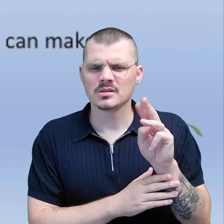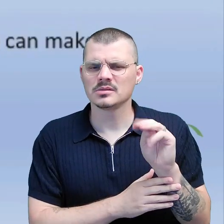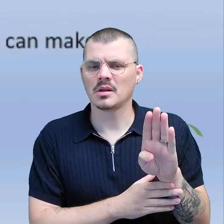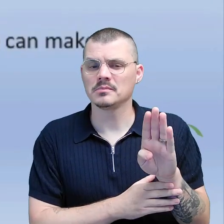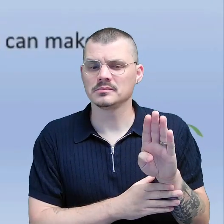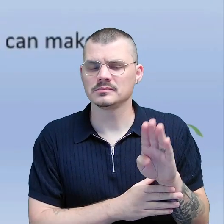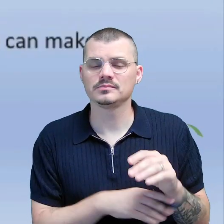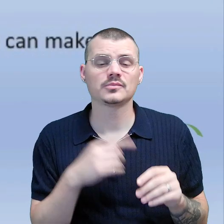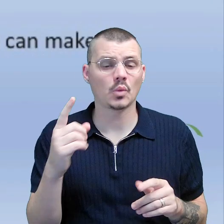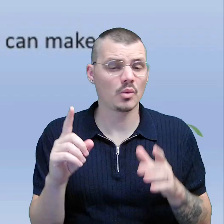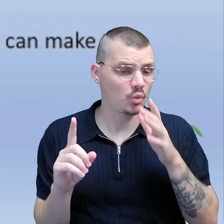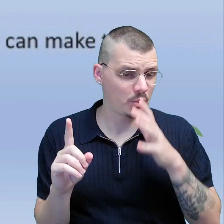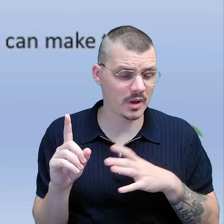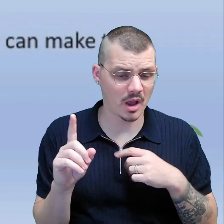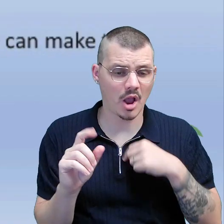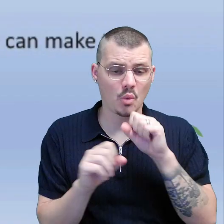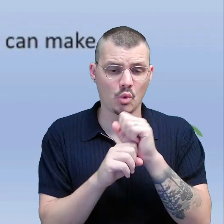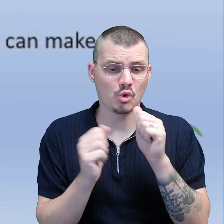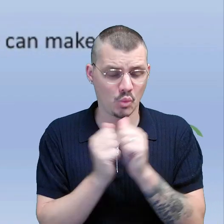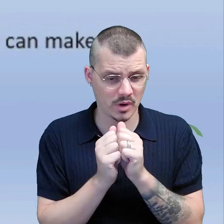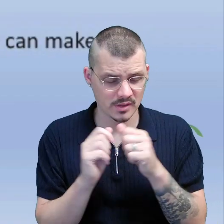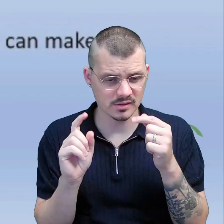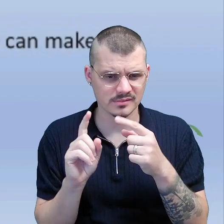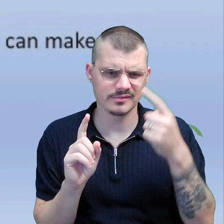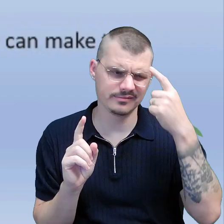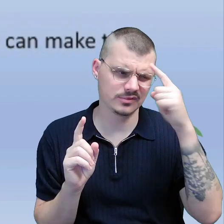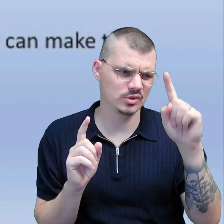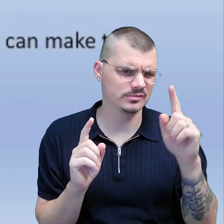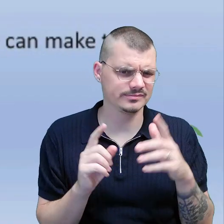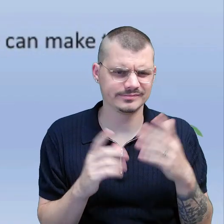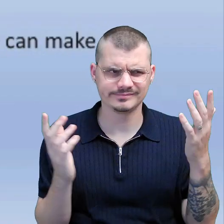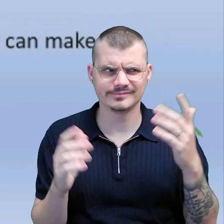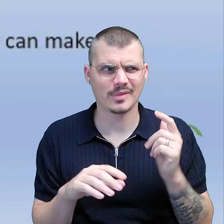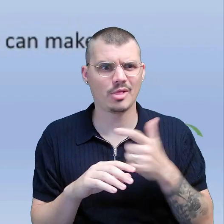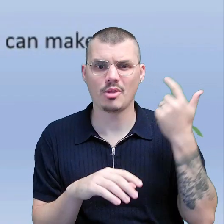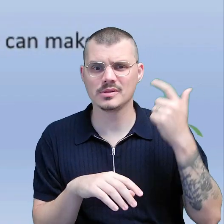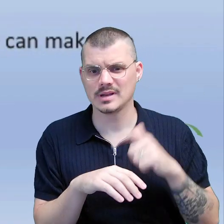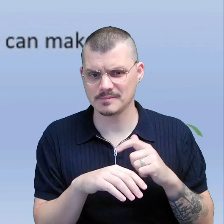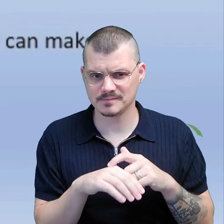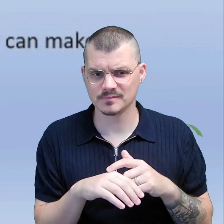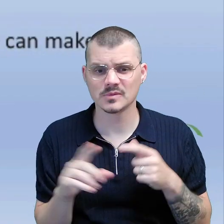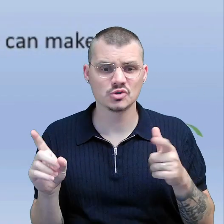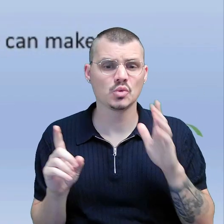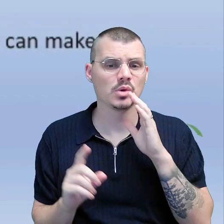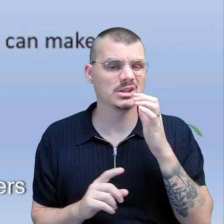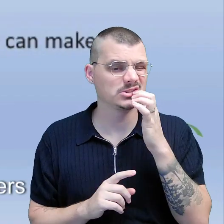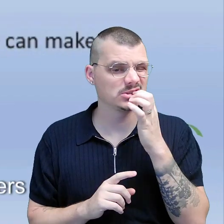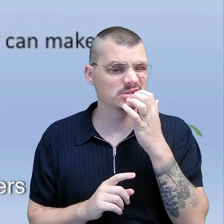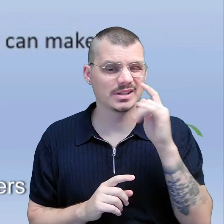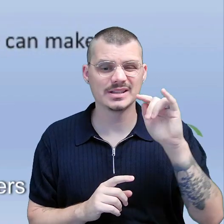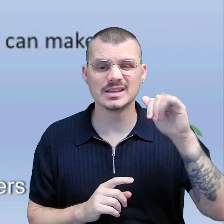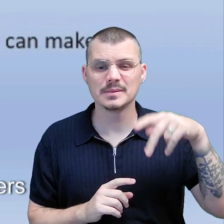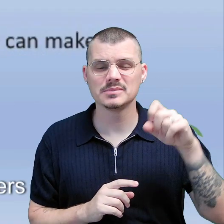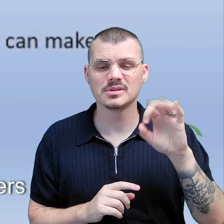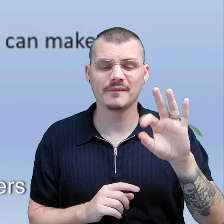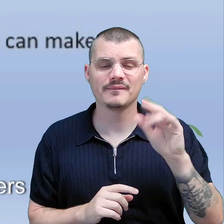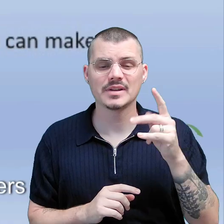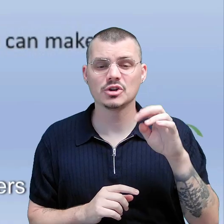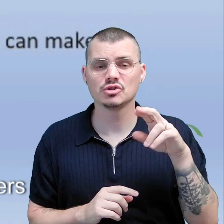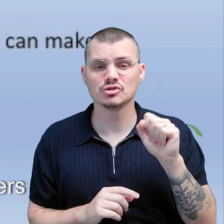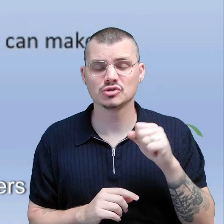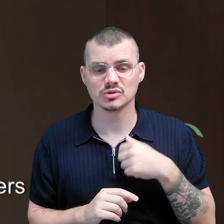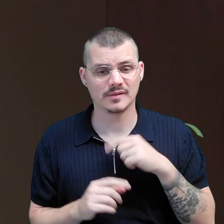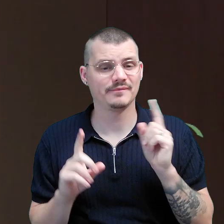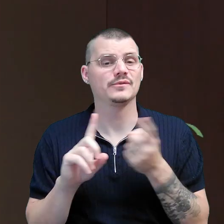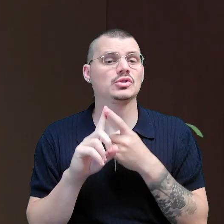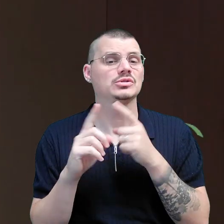numb? One gal that I worked with for a long time, she was chewing on the tips